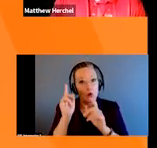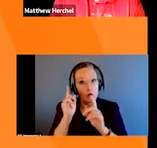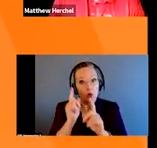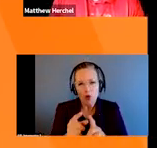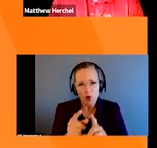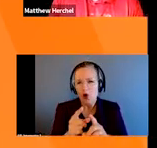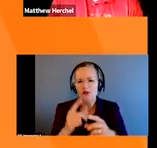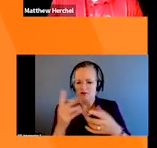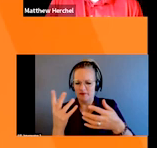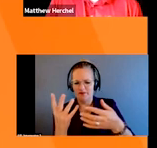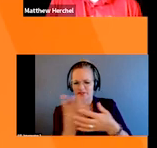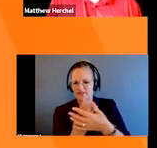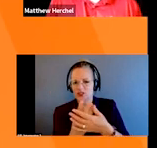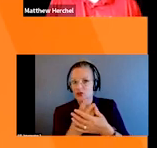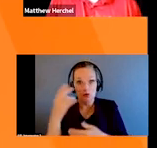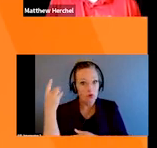potentially